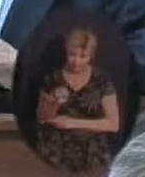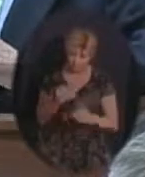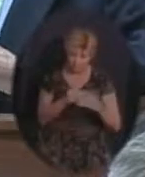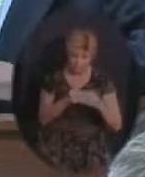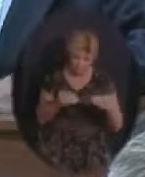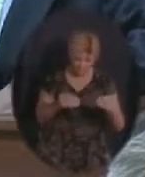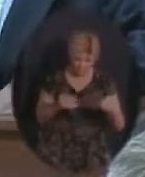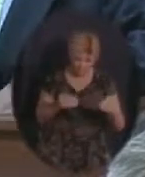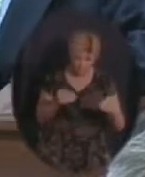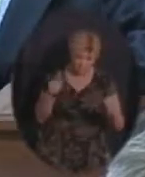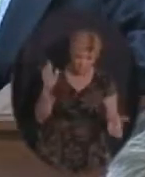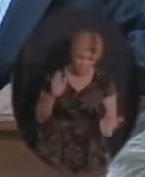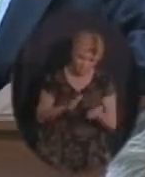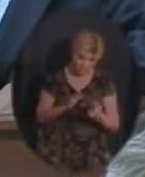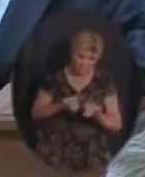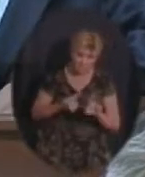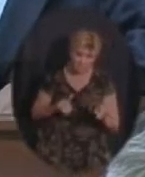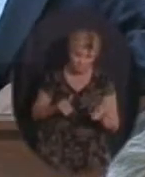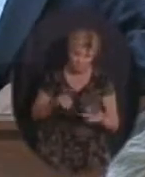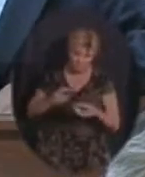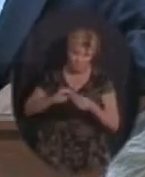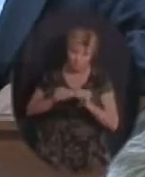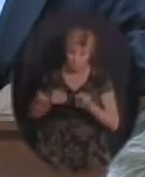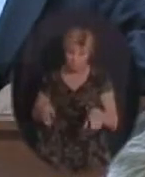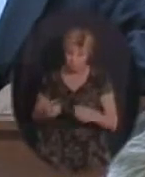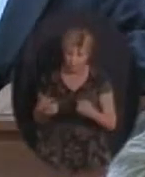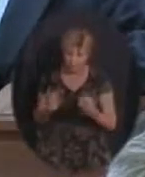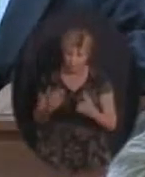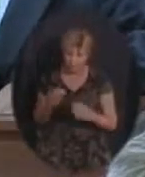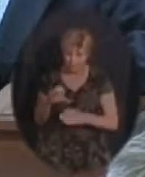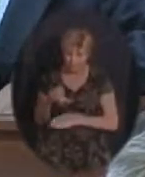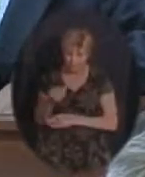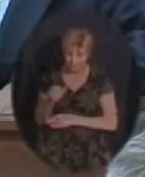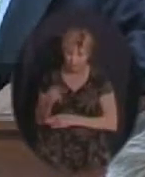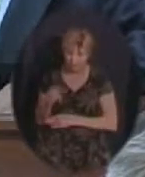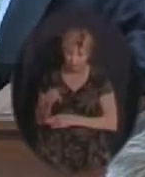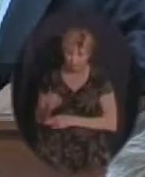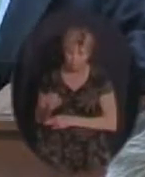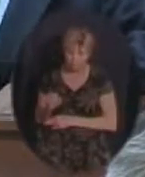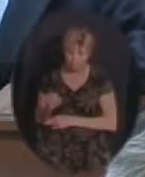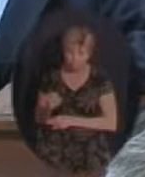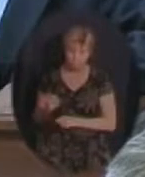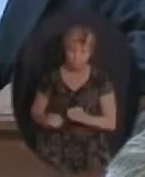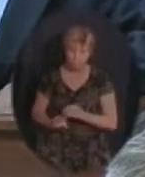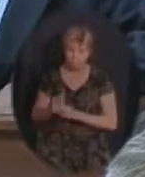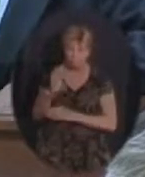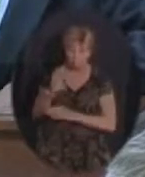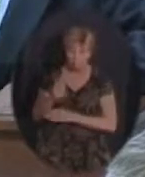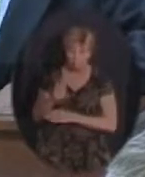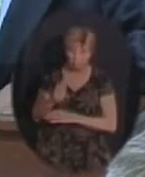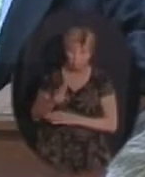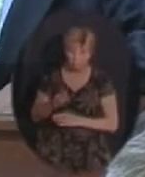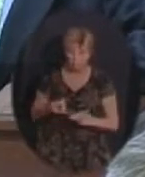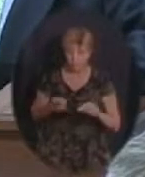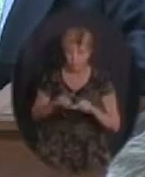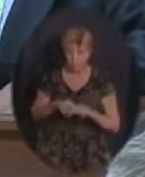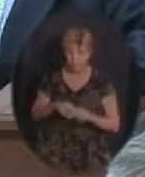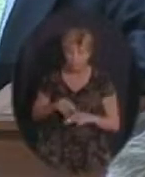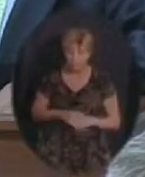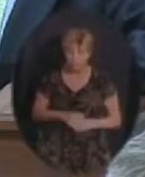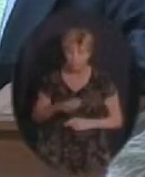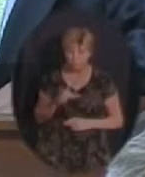of claims are a little higher. And the way a third-party administrator works is that they actually charge on a per-claim basis. And